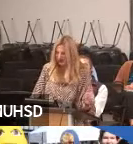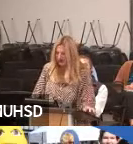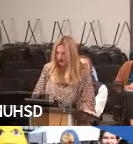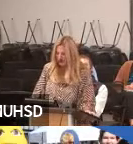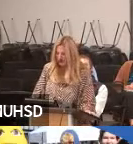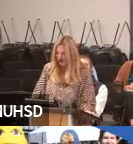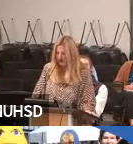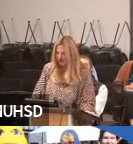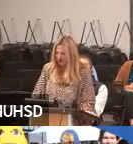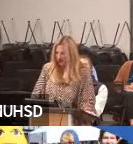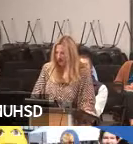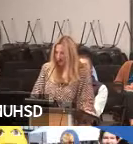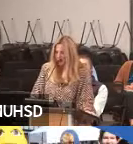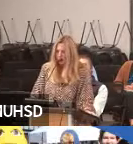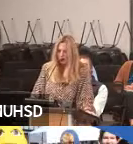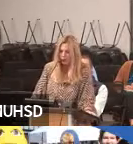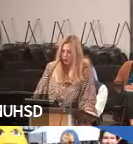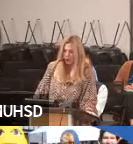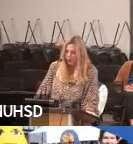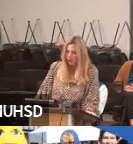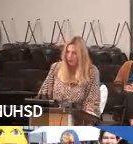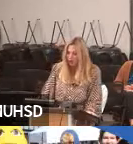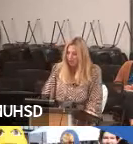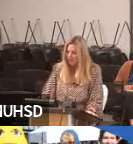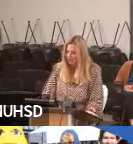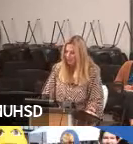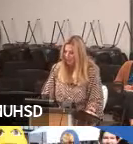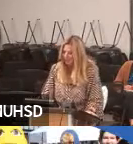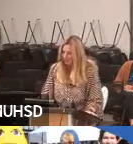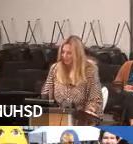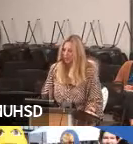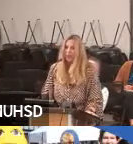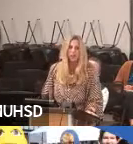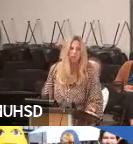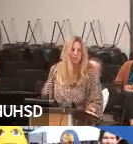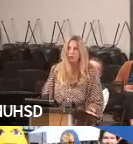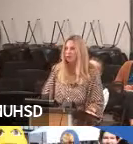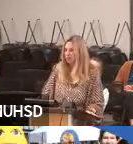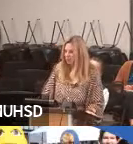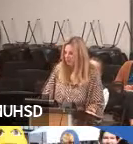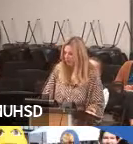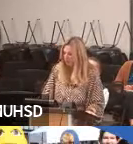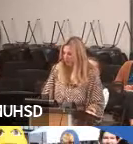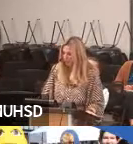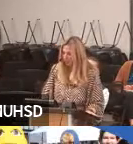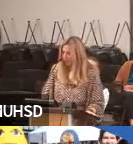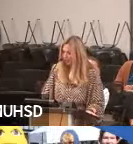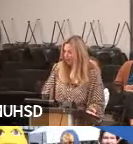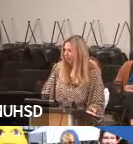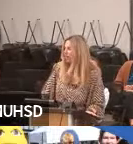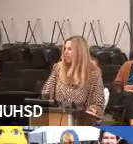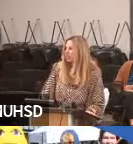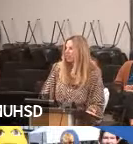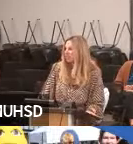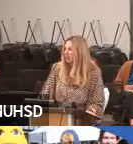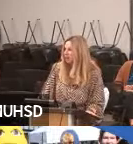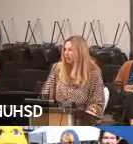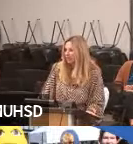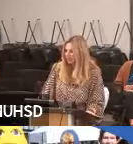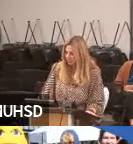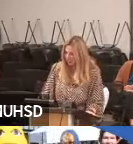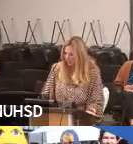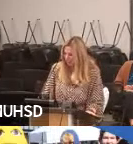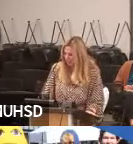spoke to, our whole school community bonding days, and arguably most importantly, our 5-day fall